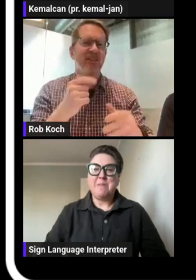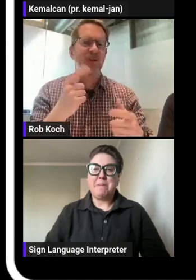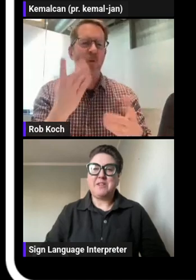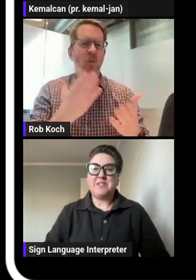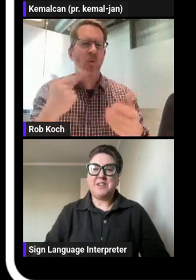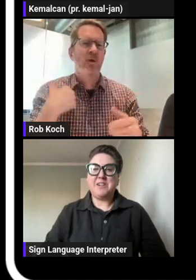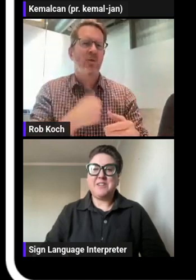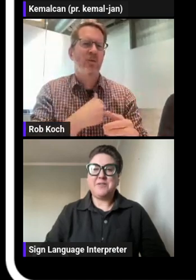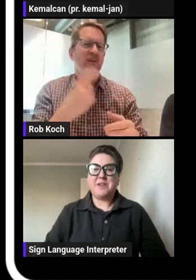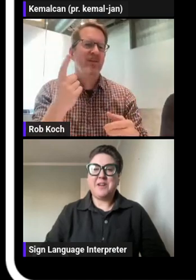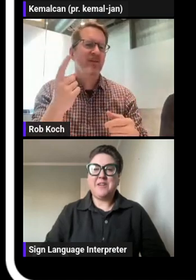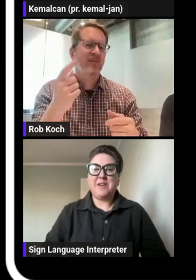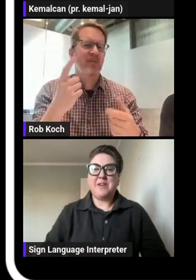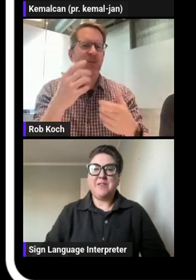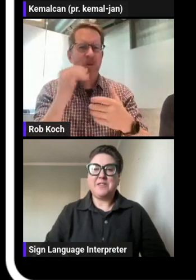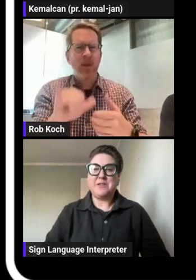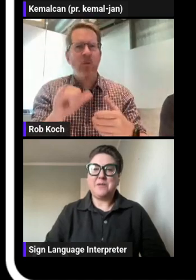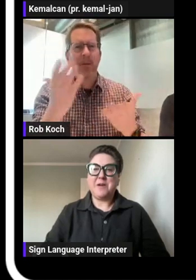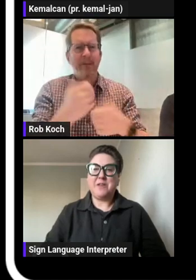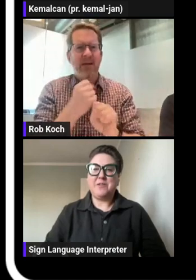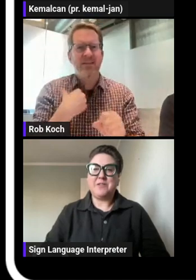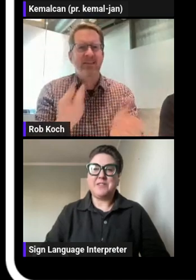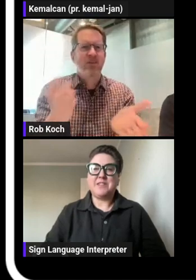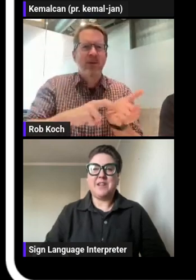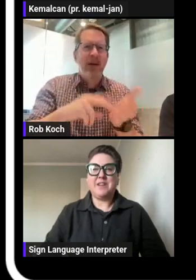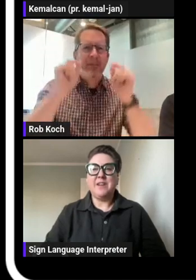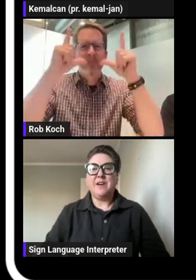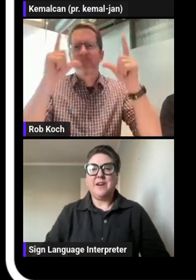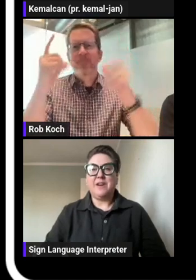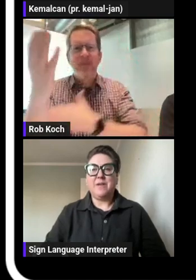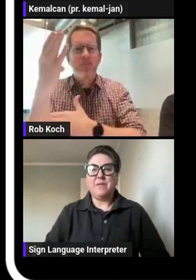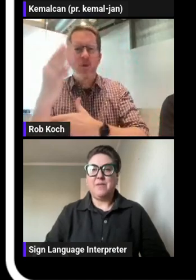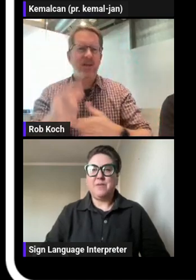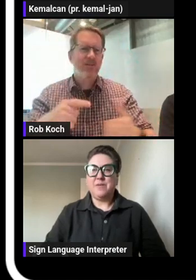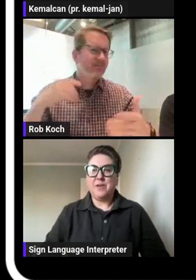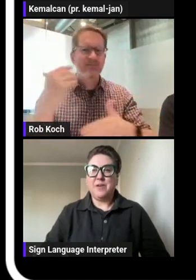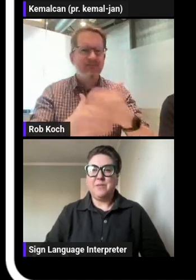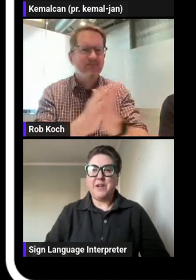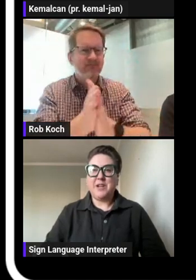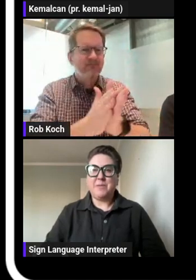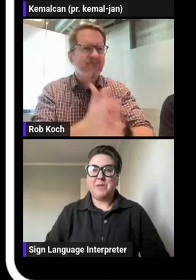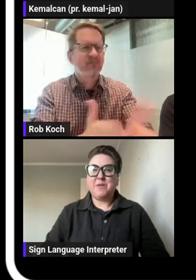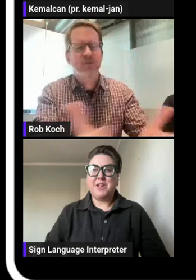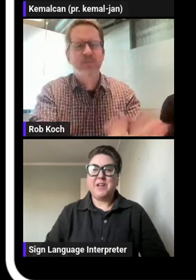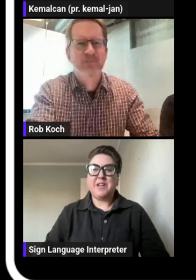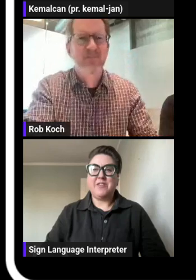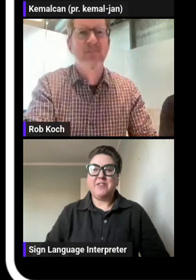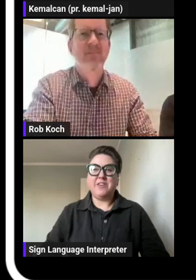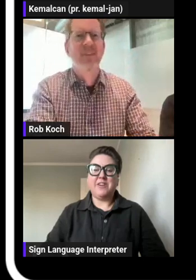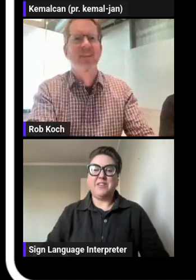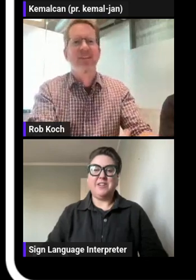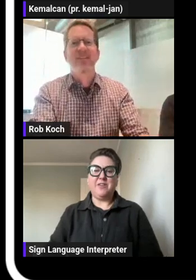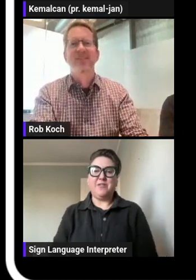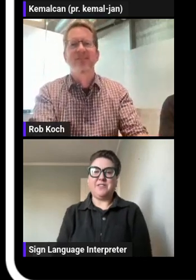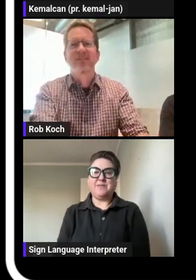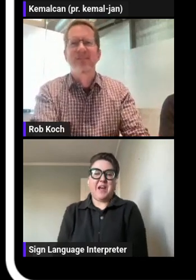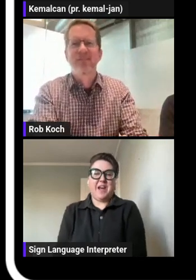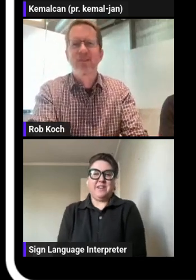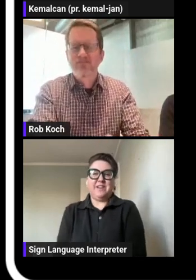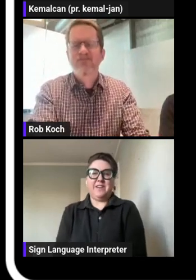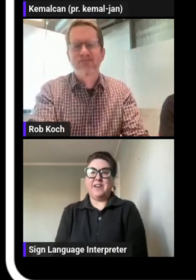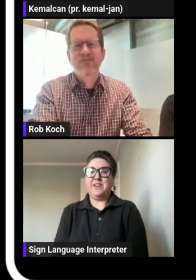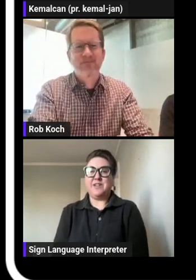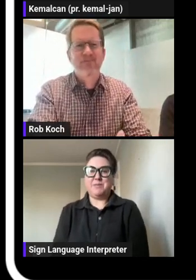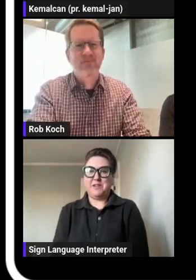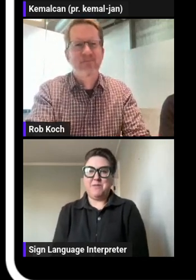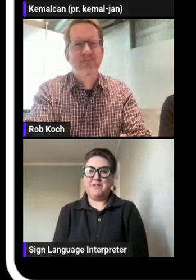So that's what I always like to remind folks is that you might get up in the morning and get all, some